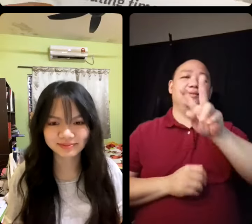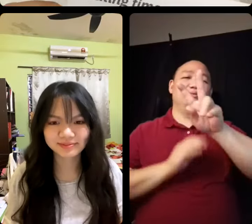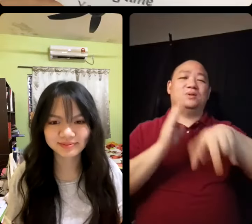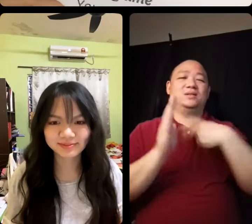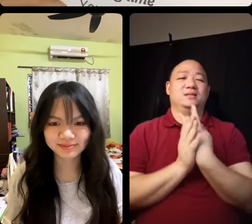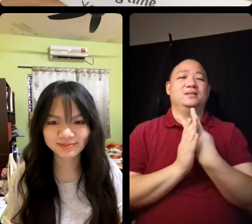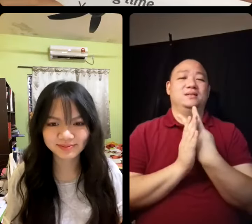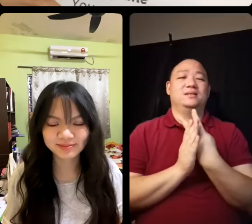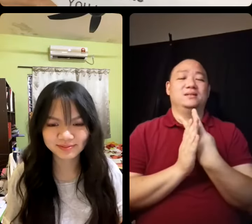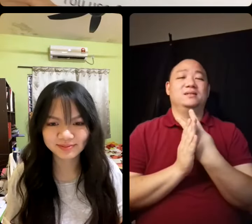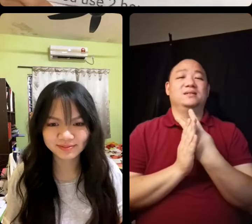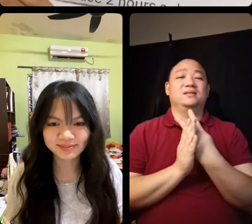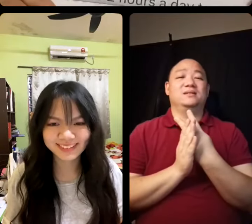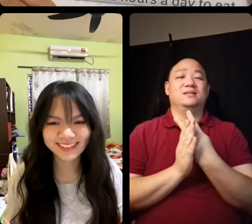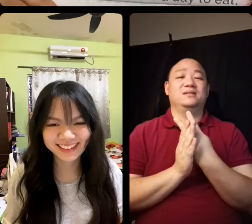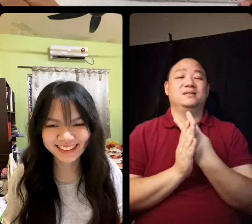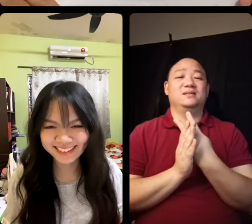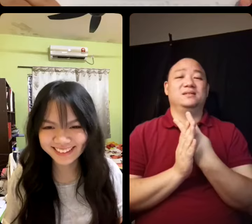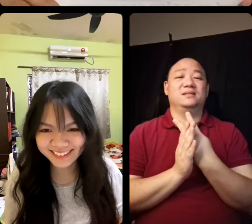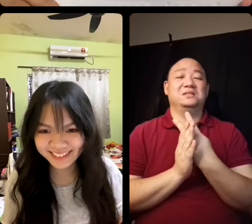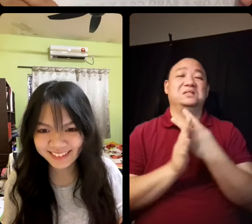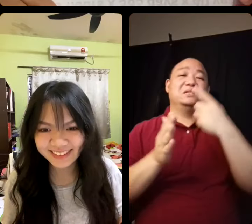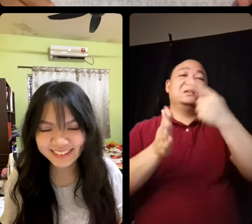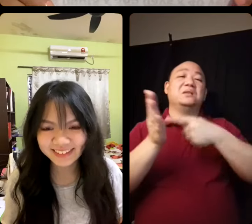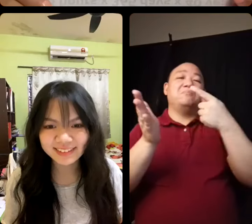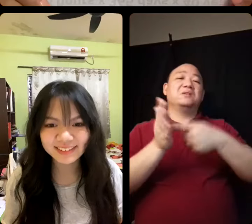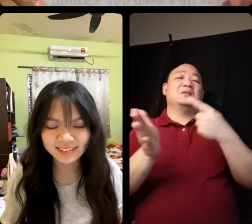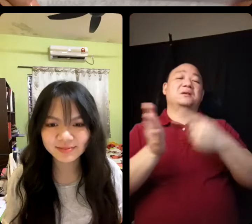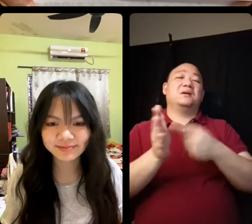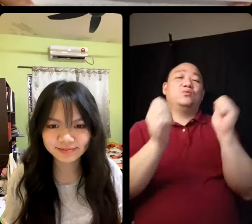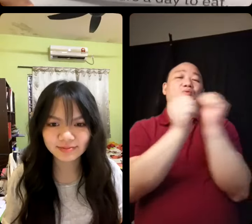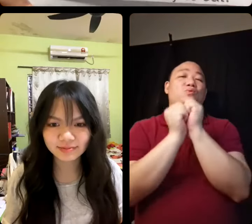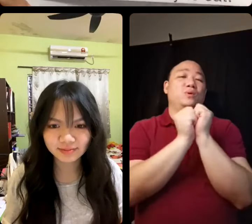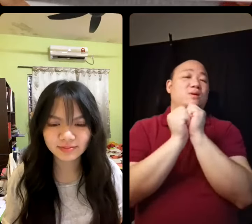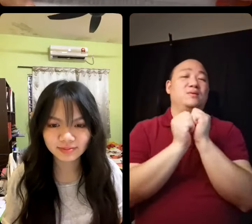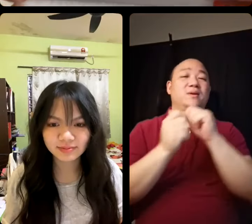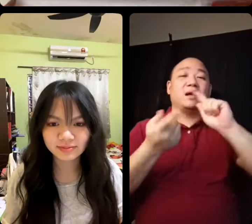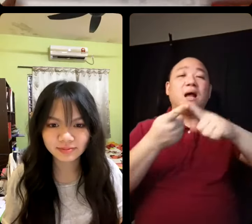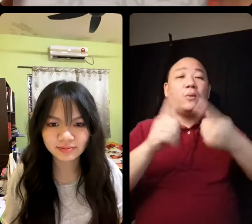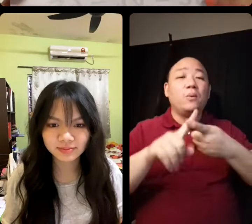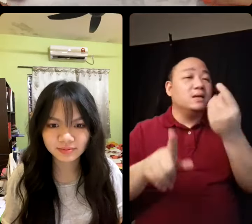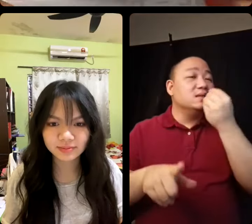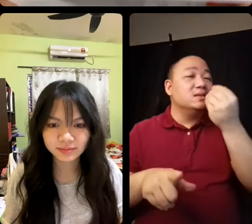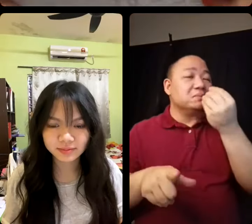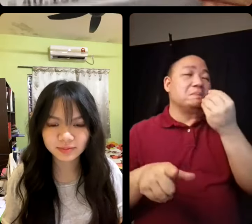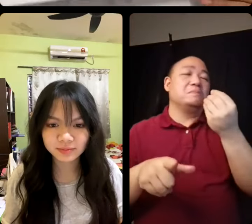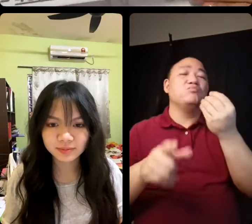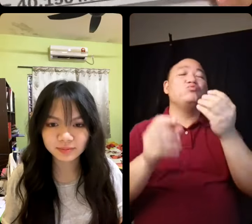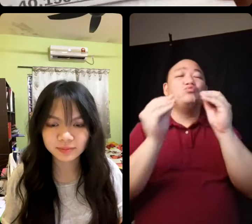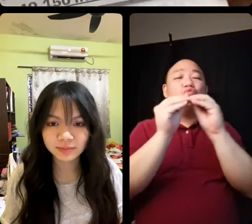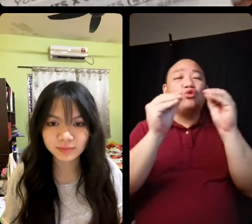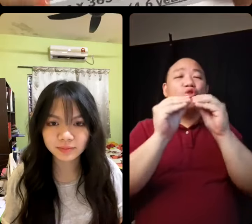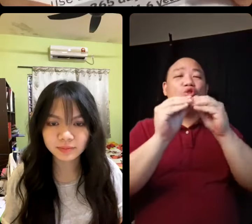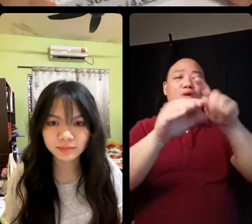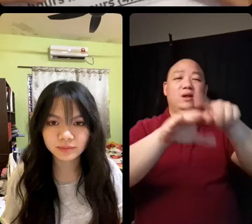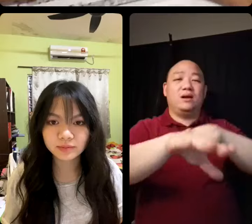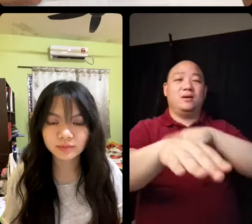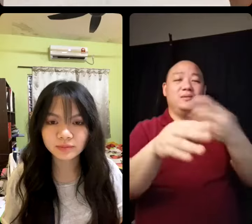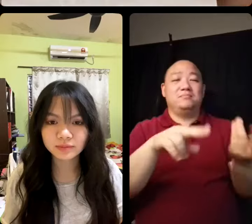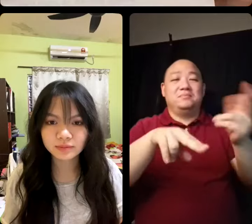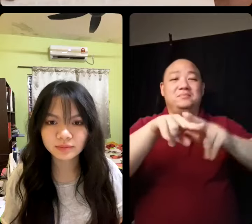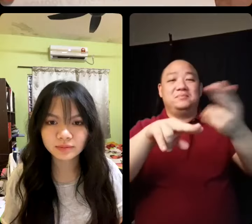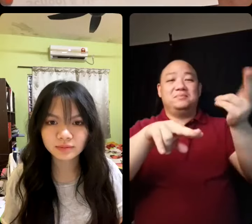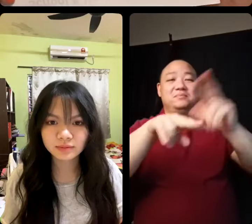dengan kawan semua tu, lama lah sikit kan? So yes, okay? So guess what, everyone? If kira